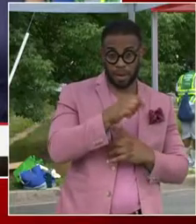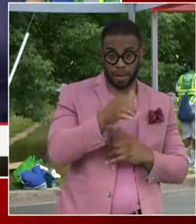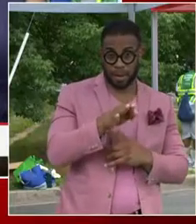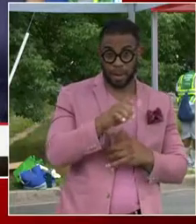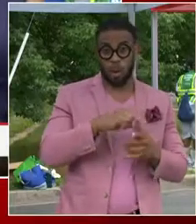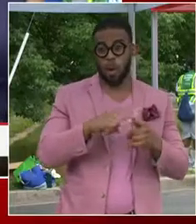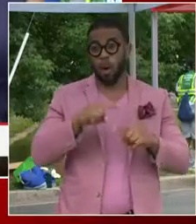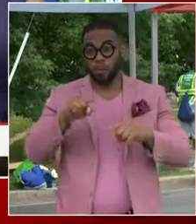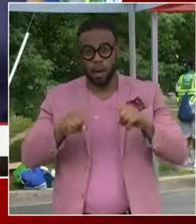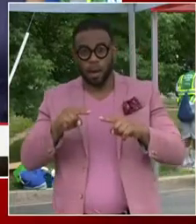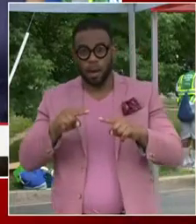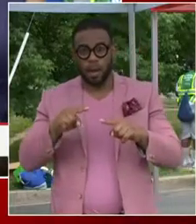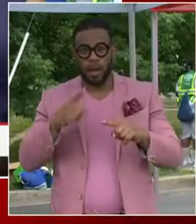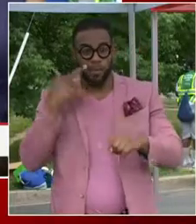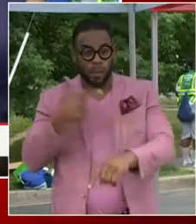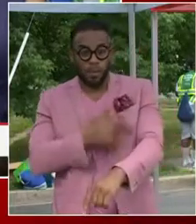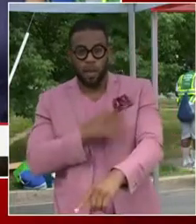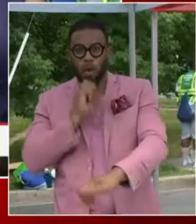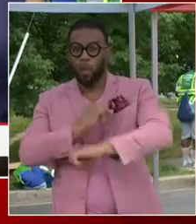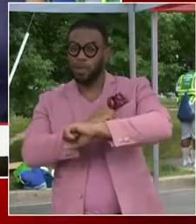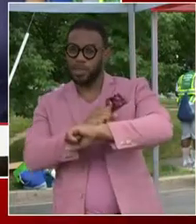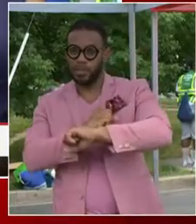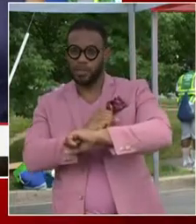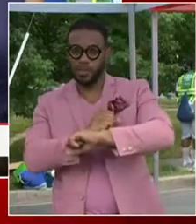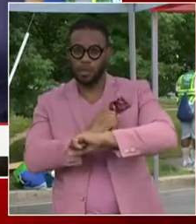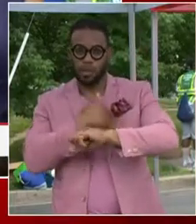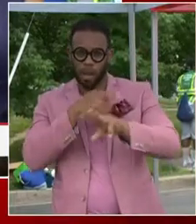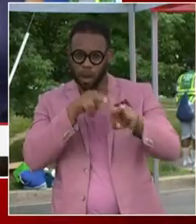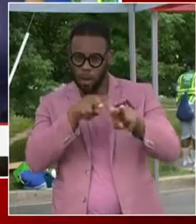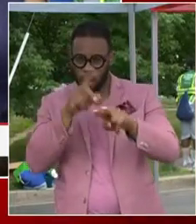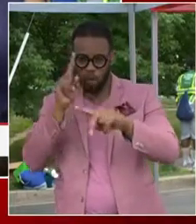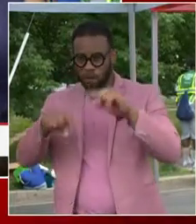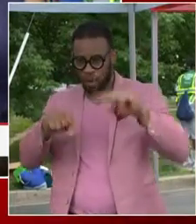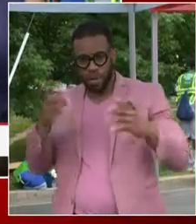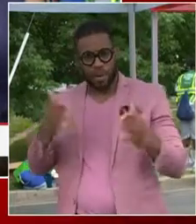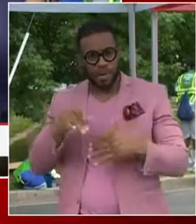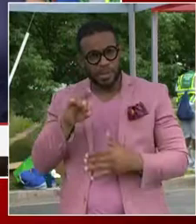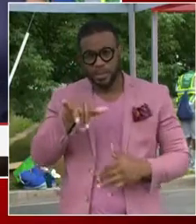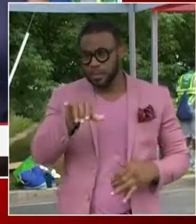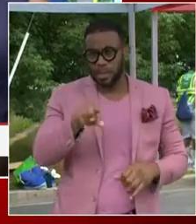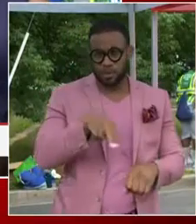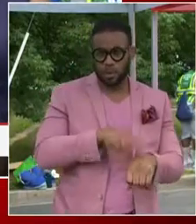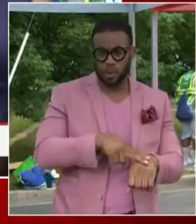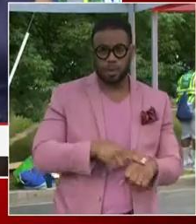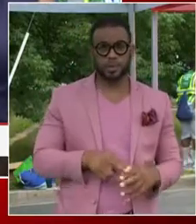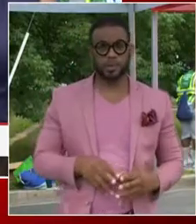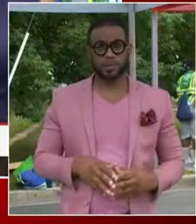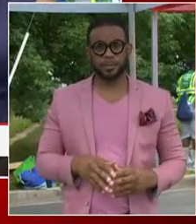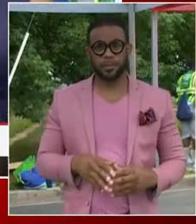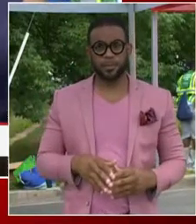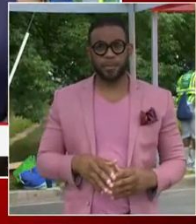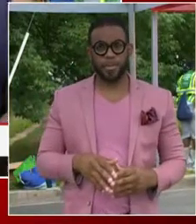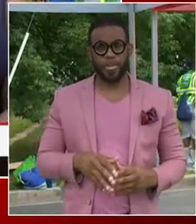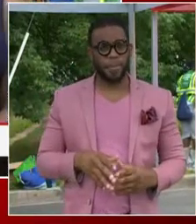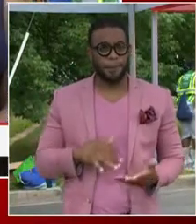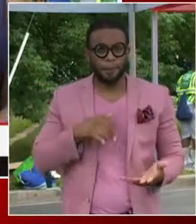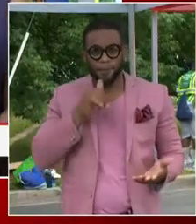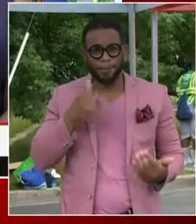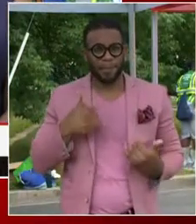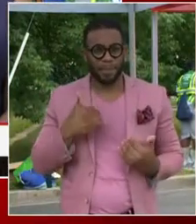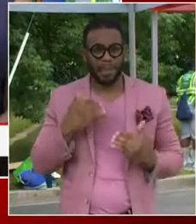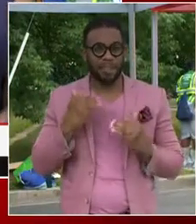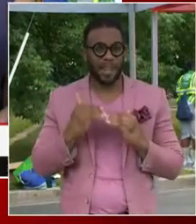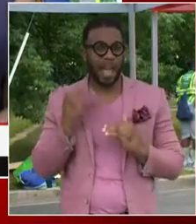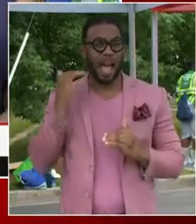you are vaccinated, you're protected. So we monitor for variants here in the District of Columbia. We don't have the